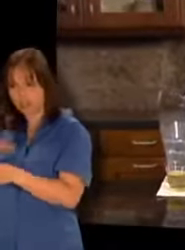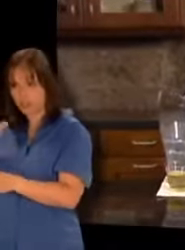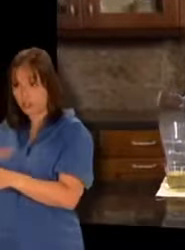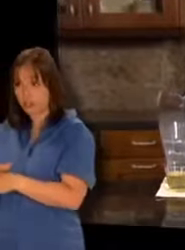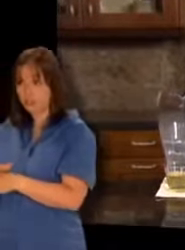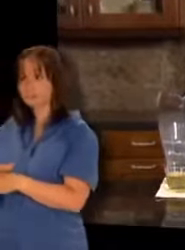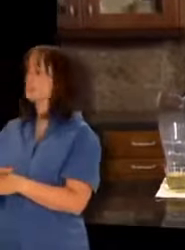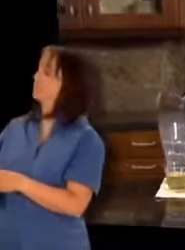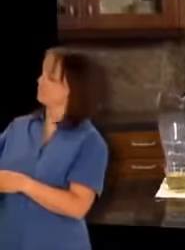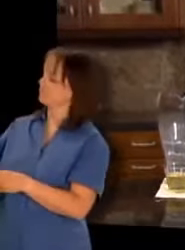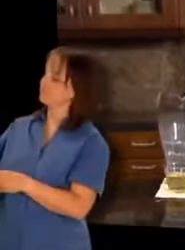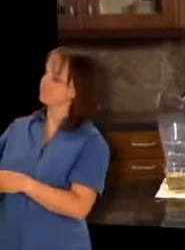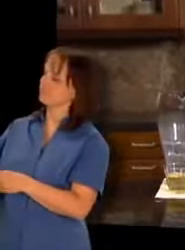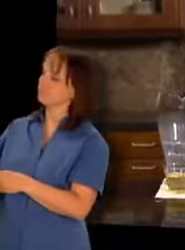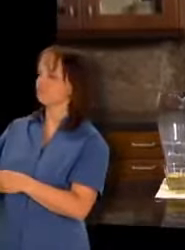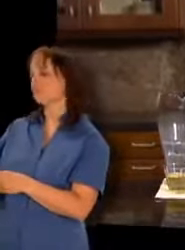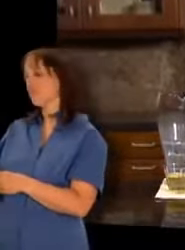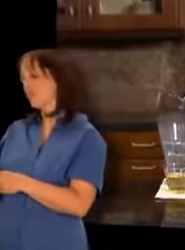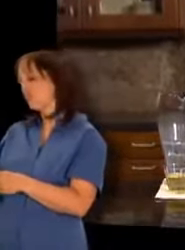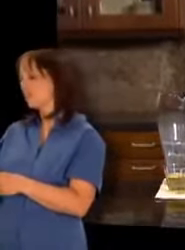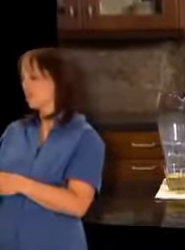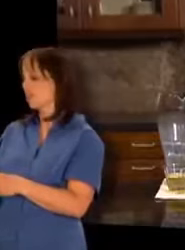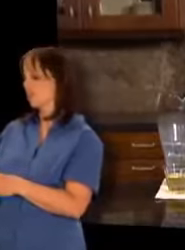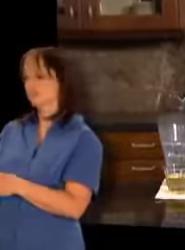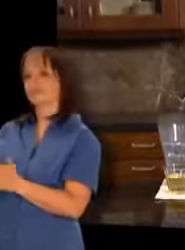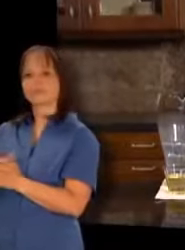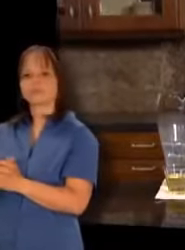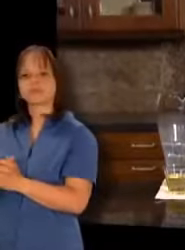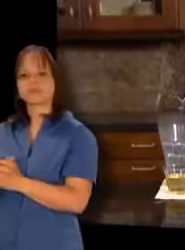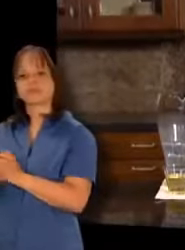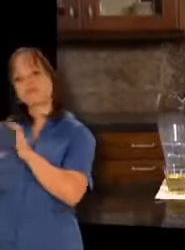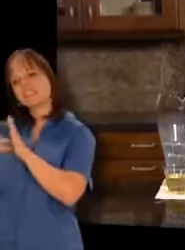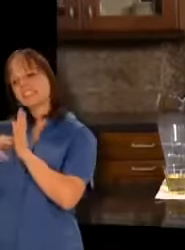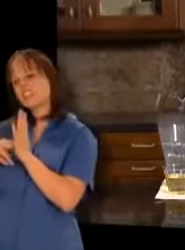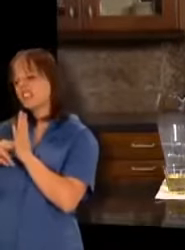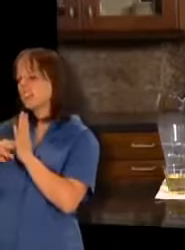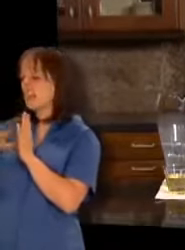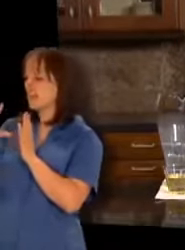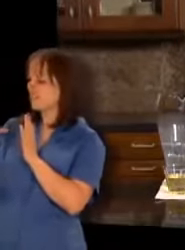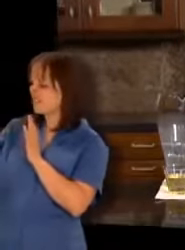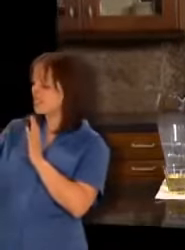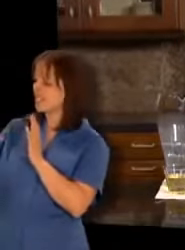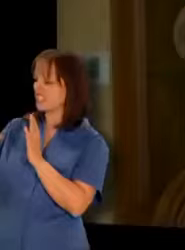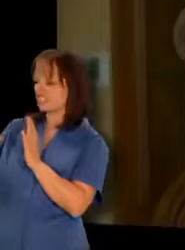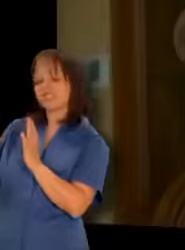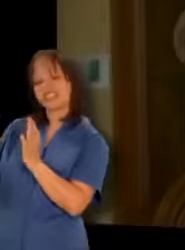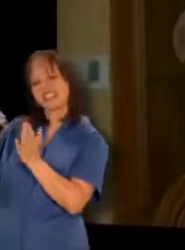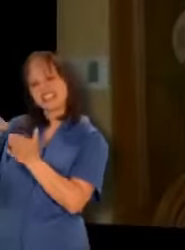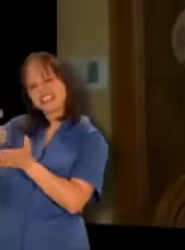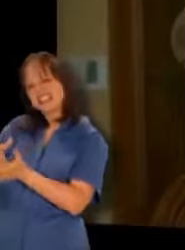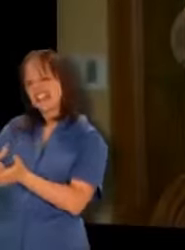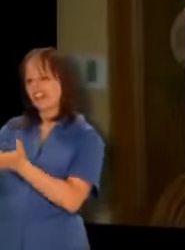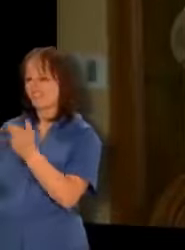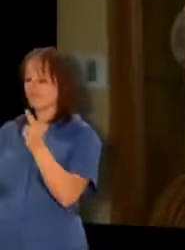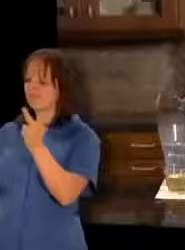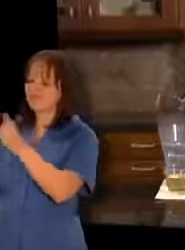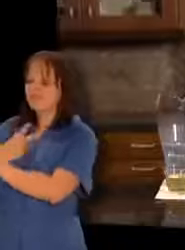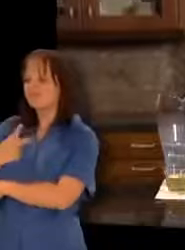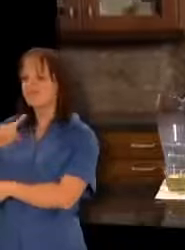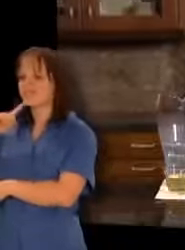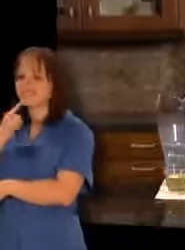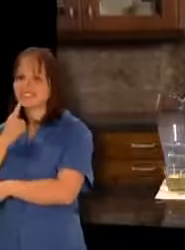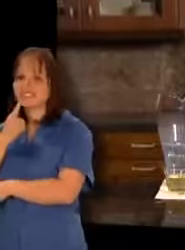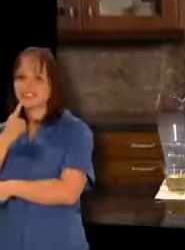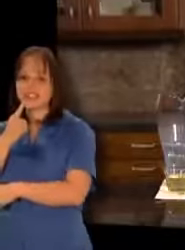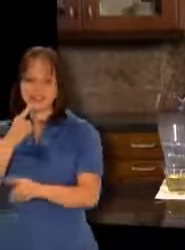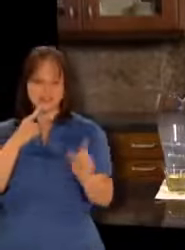right around the pH of about 2.5, which makes it about 50,000 times more acidic if you were starting over